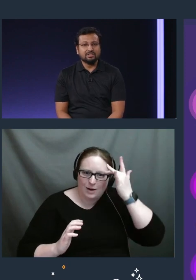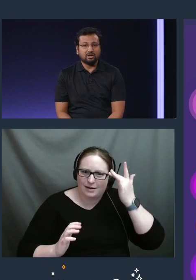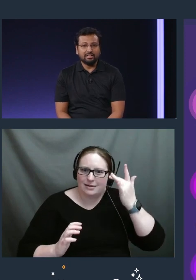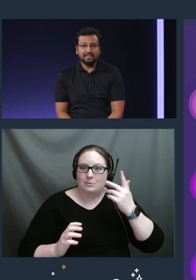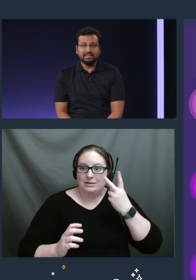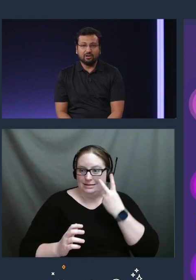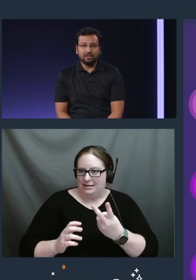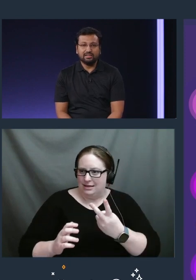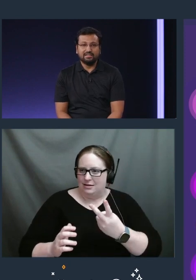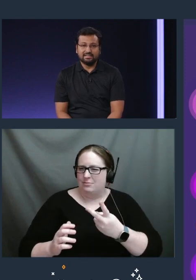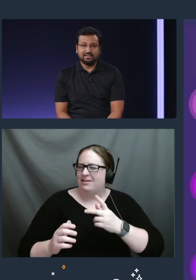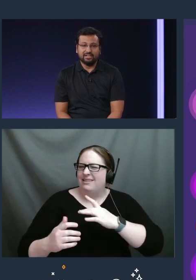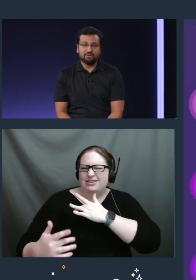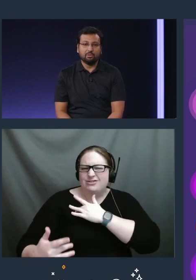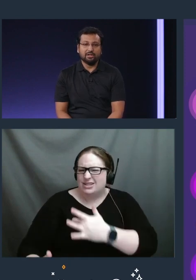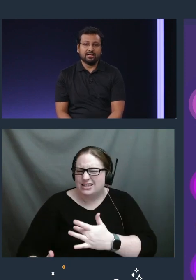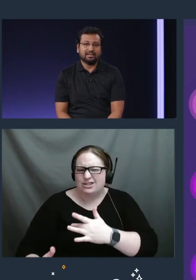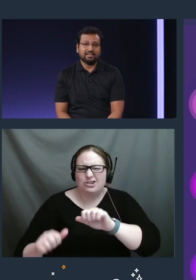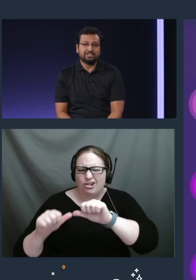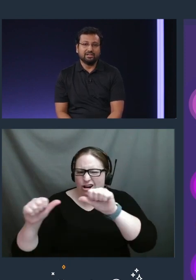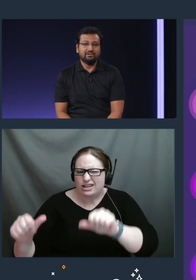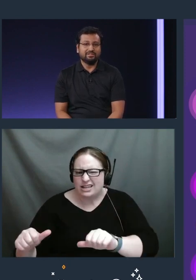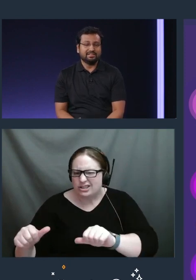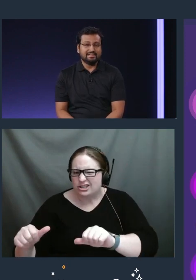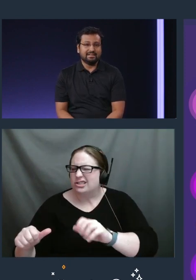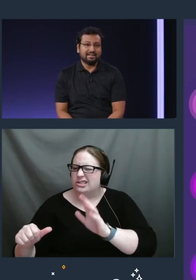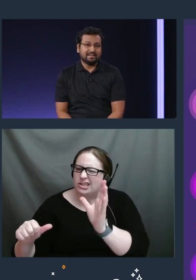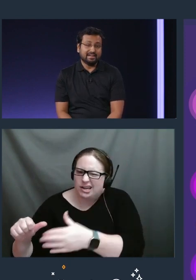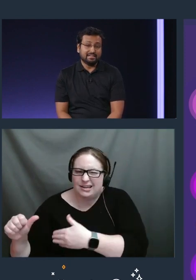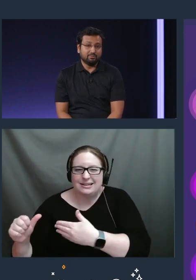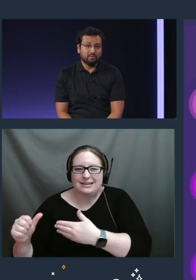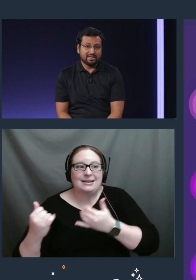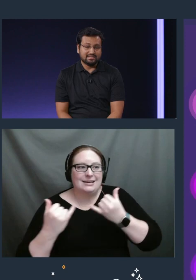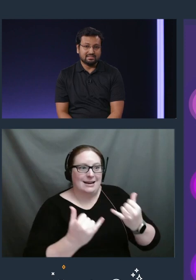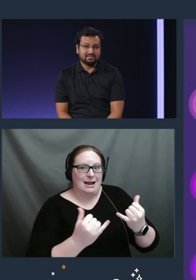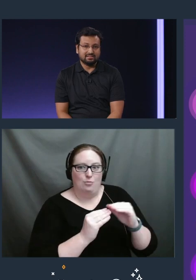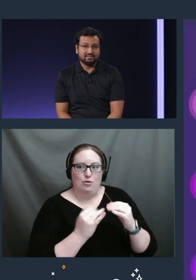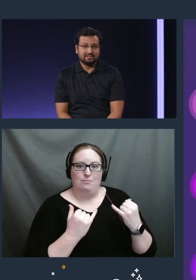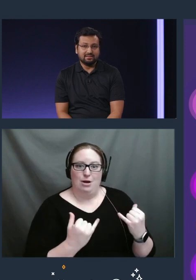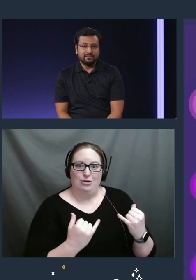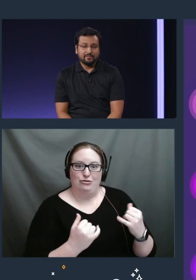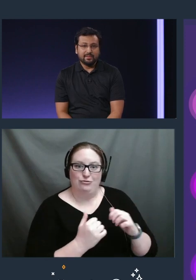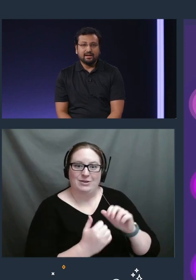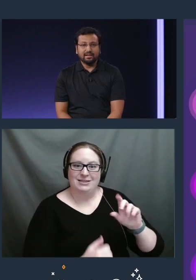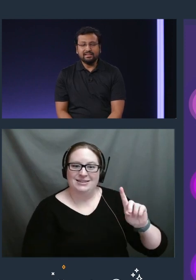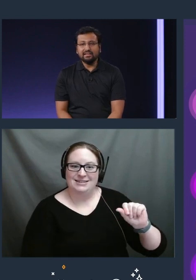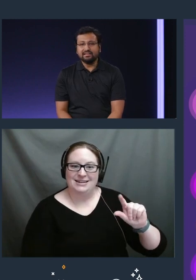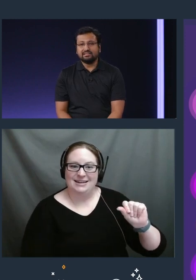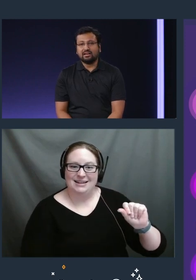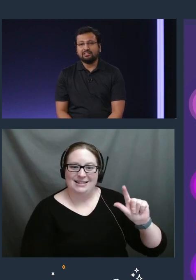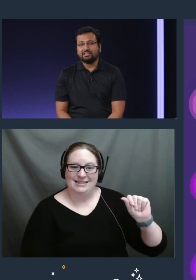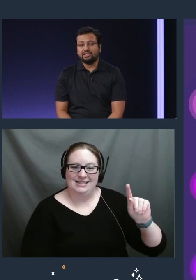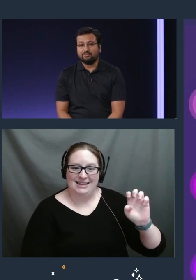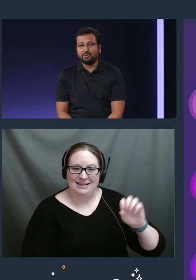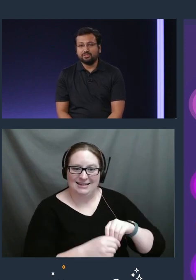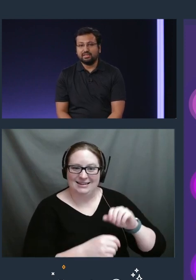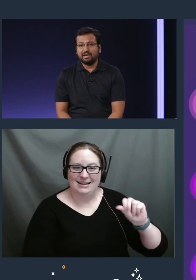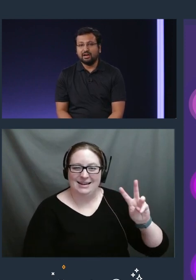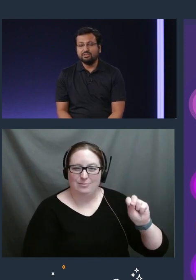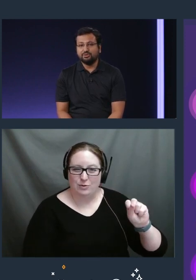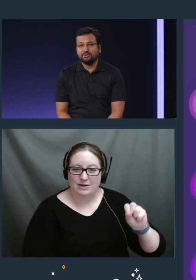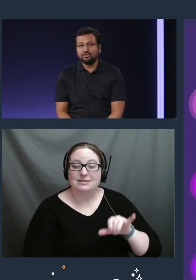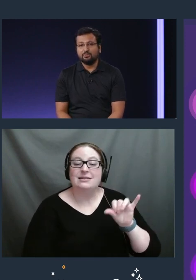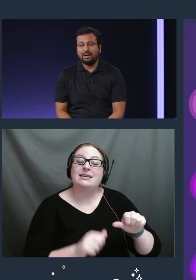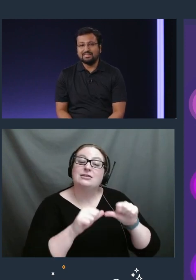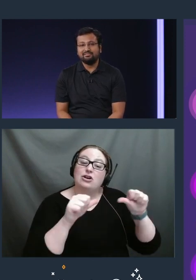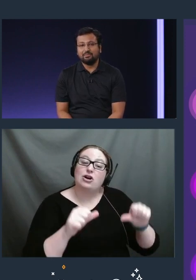and consolidating all their data into a modern architecture with a data lake in AWS. A data lake is an architectural approach that